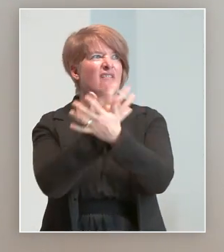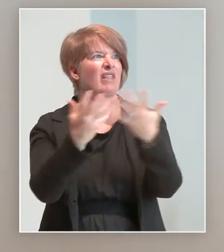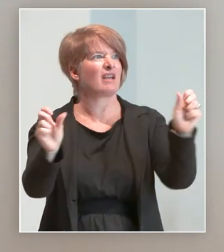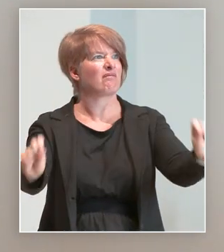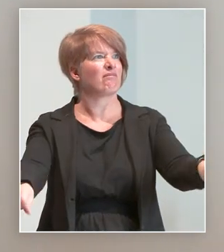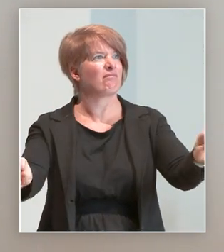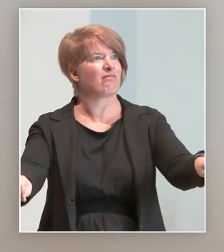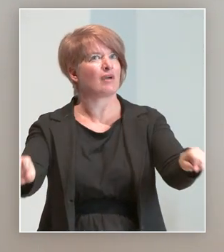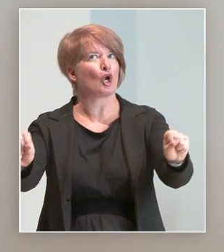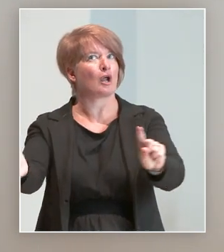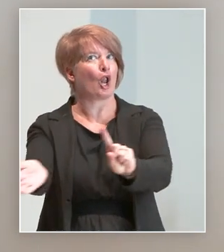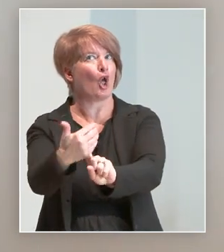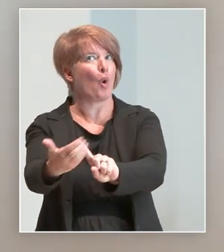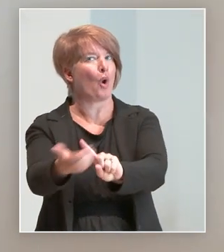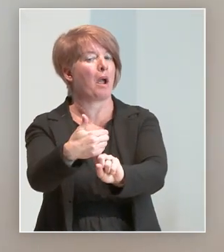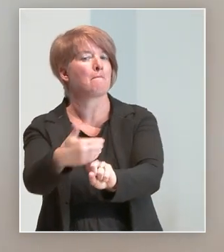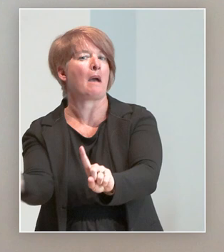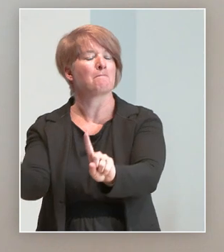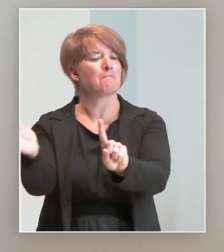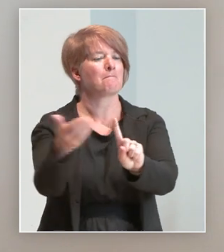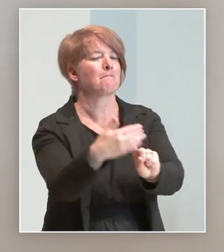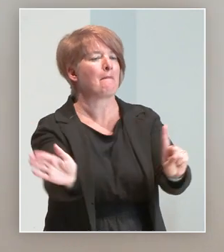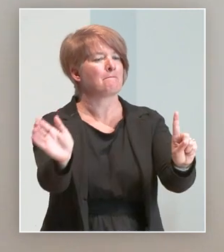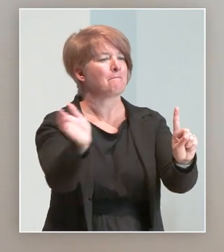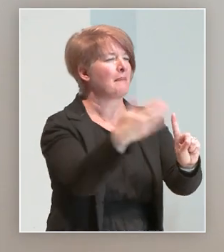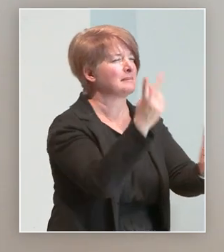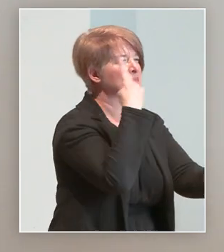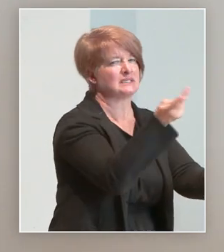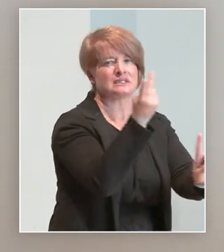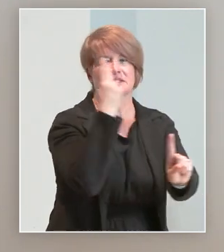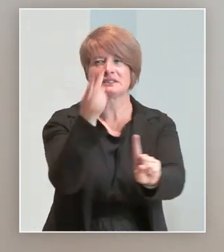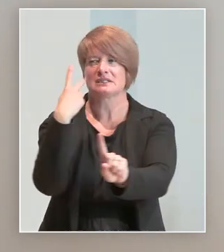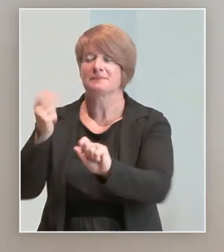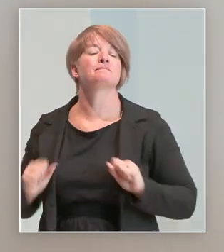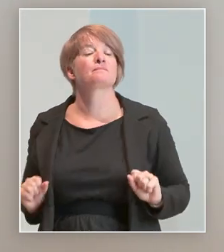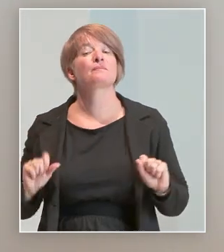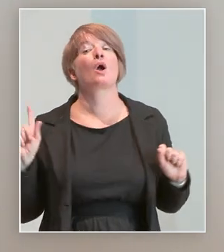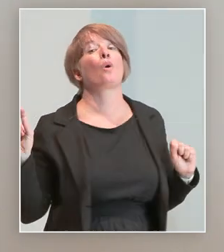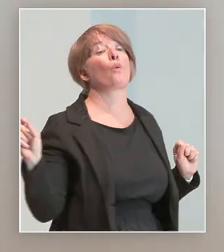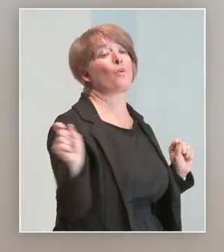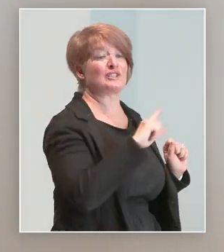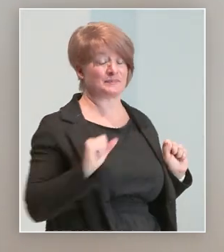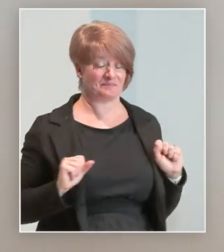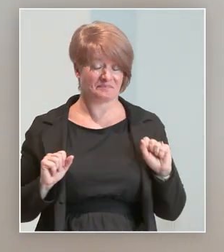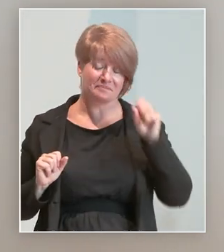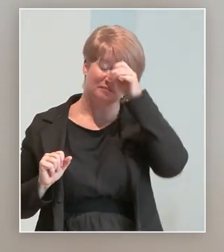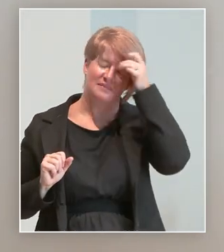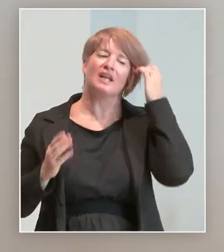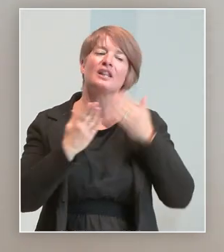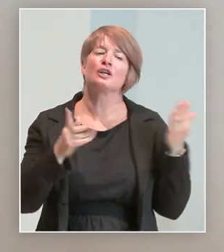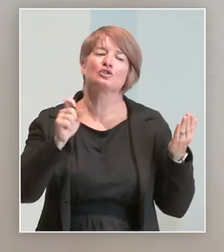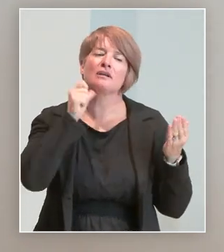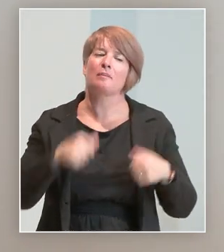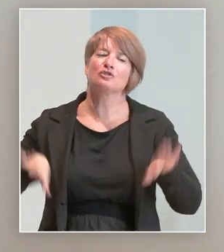be cloaked with skin alongside what resists such a thing. Question: what is the thing that should not